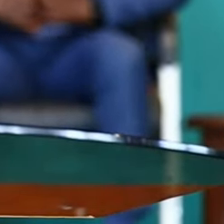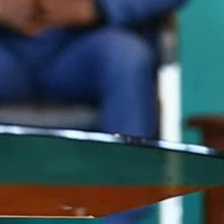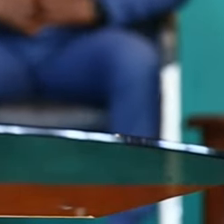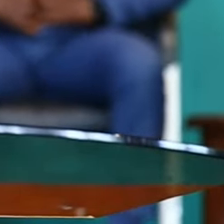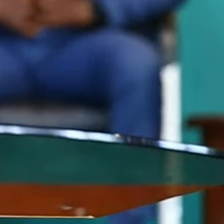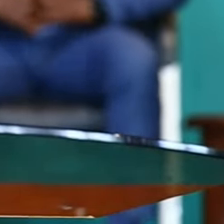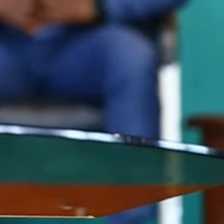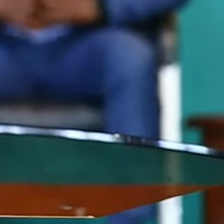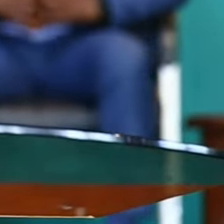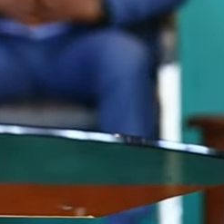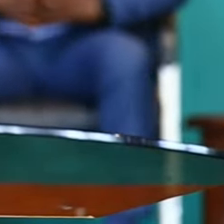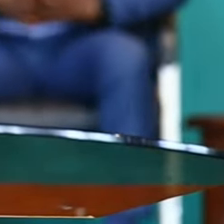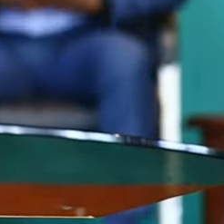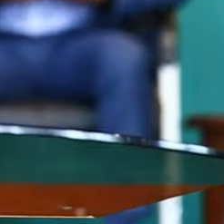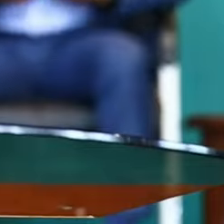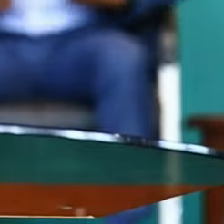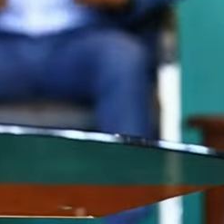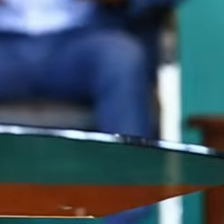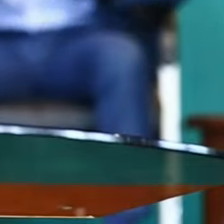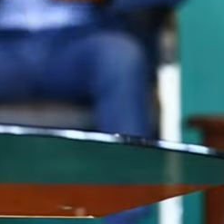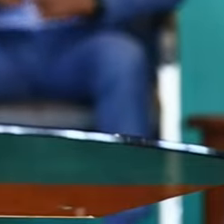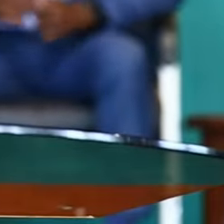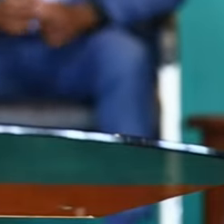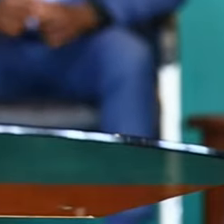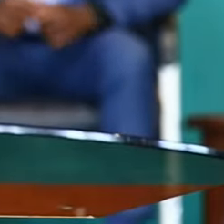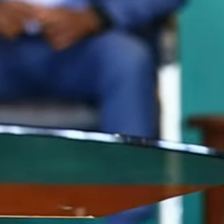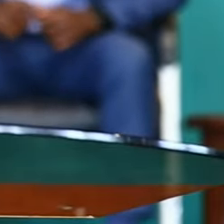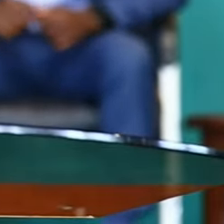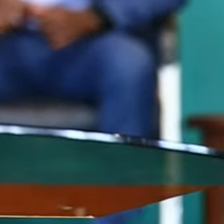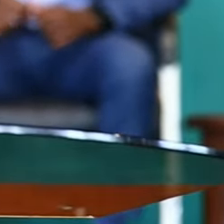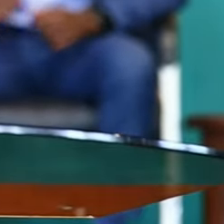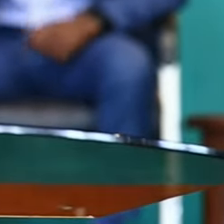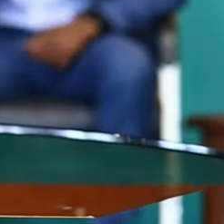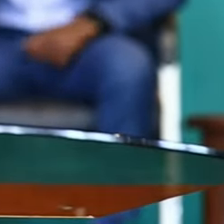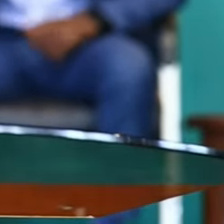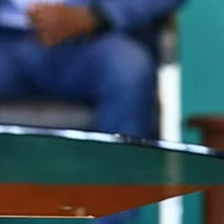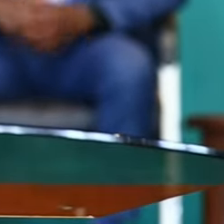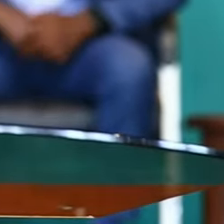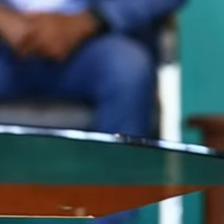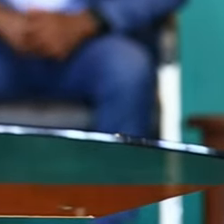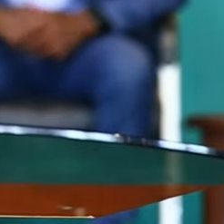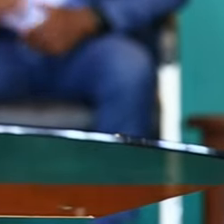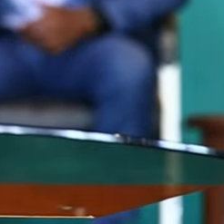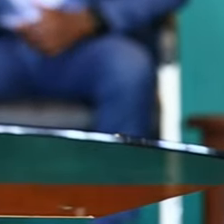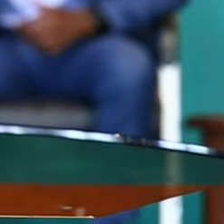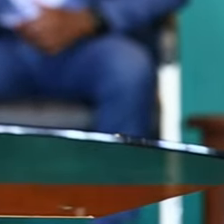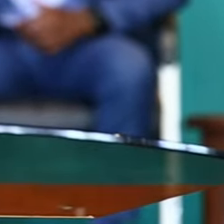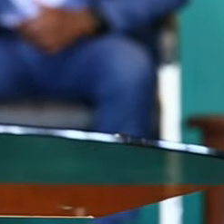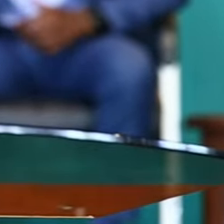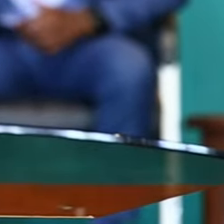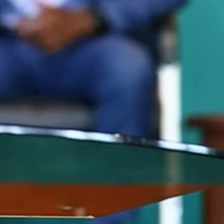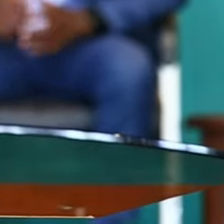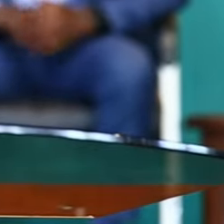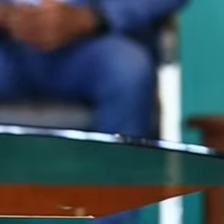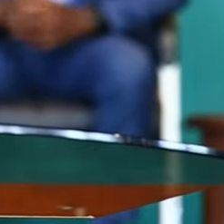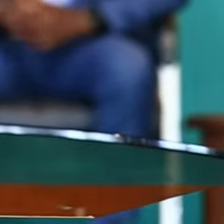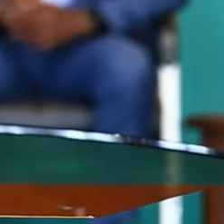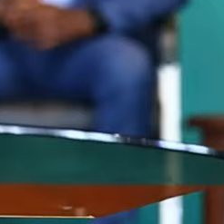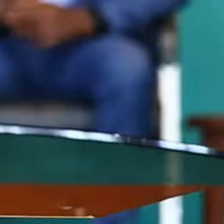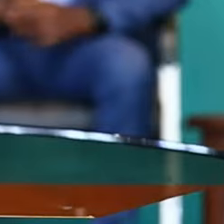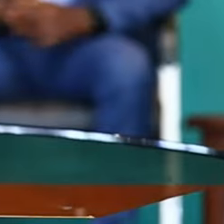teen teachers. With angelic music straight from our orchestra, Shema on the violin and Sabira on the